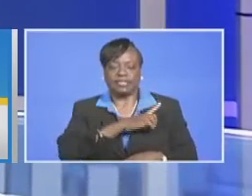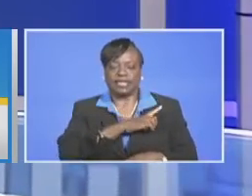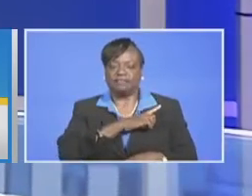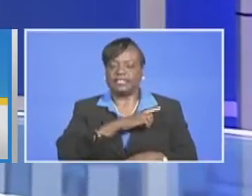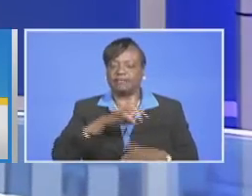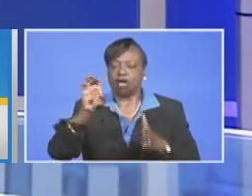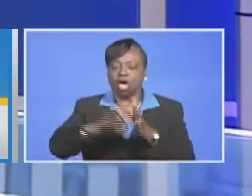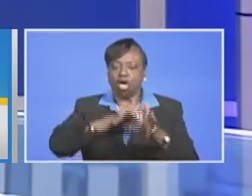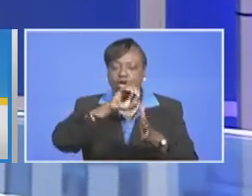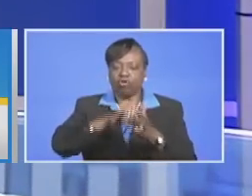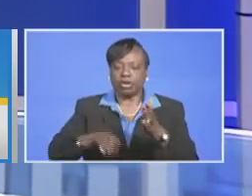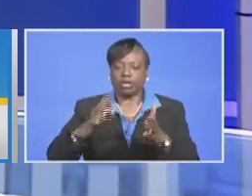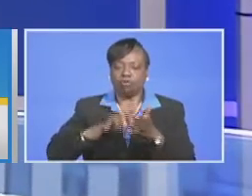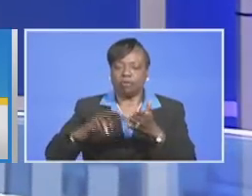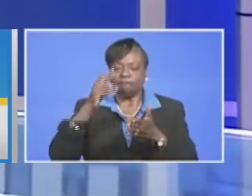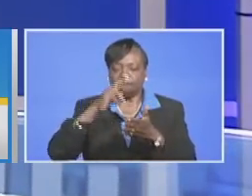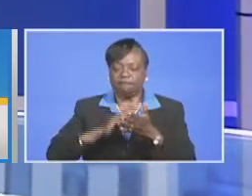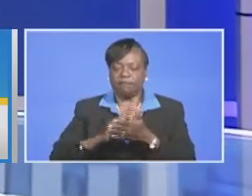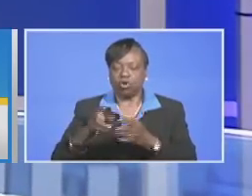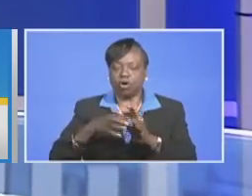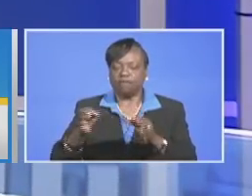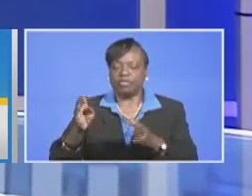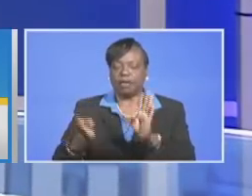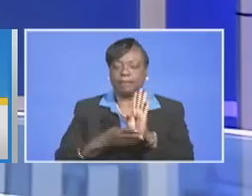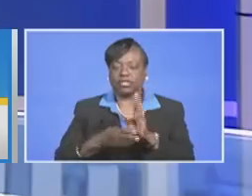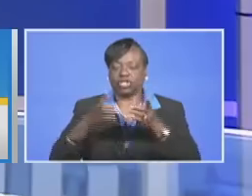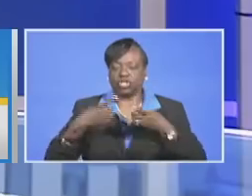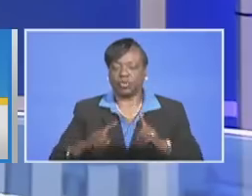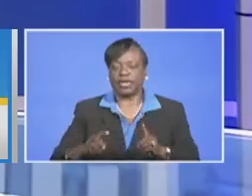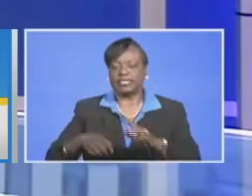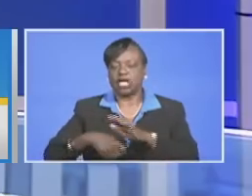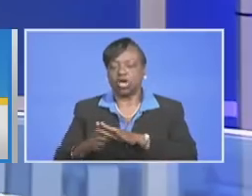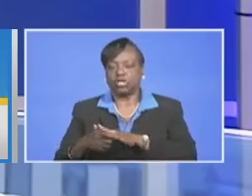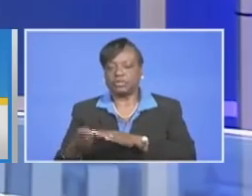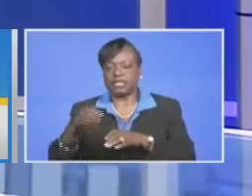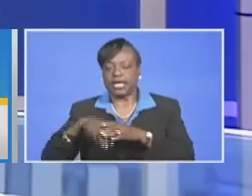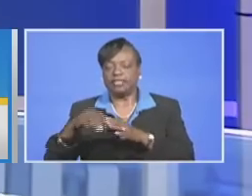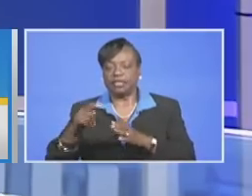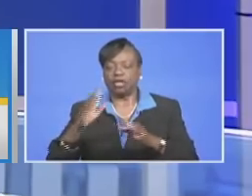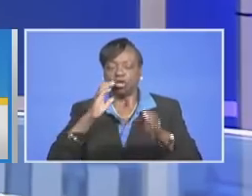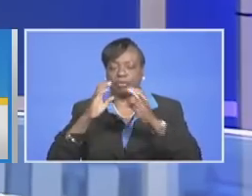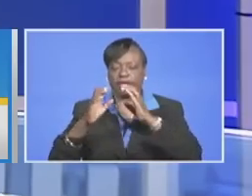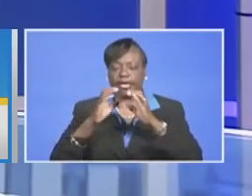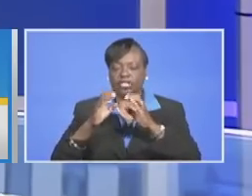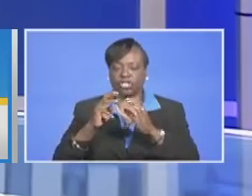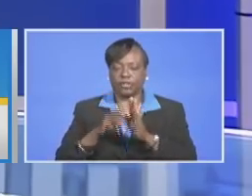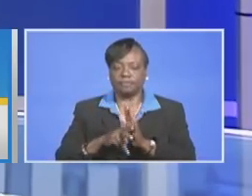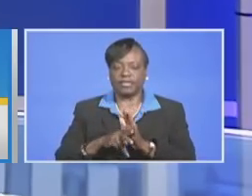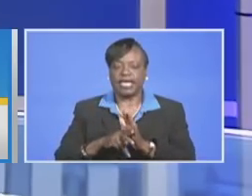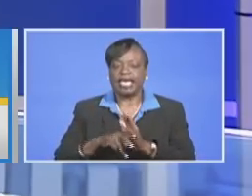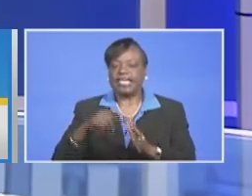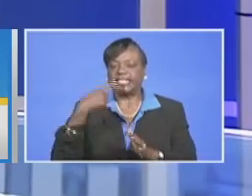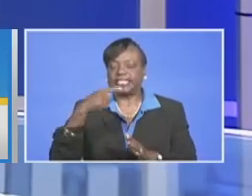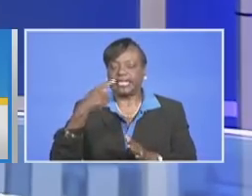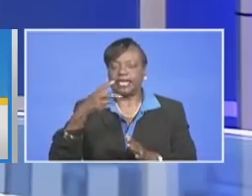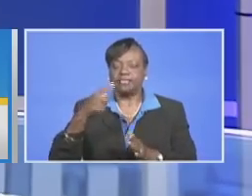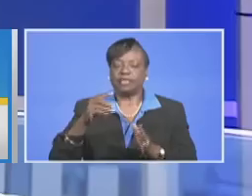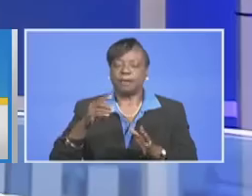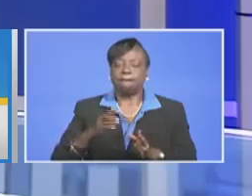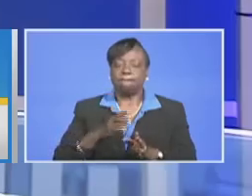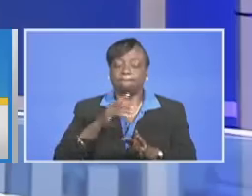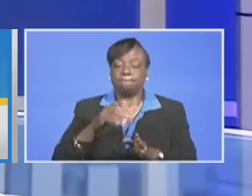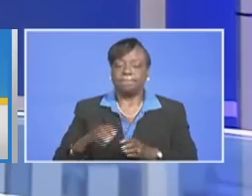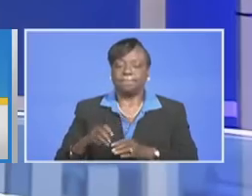critical review of the budget during his contribution in the communication. Mr. Davis says the budget is taking the country in the